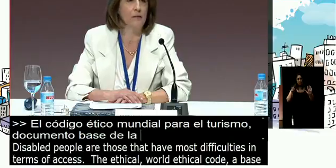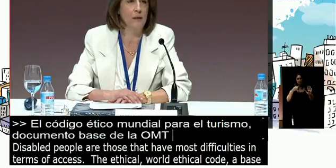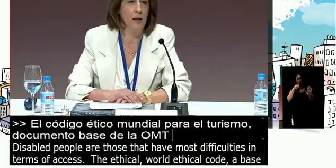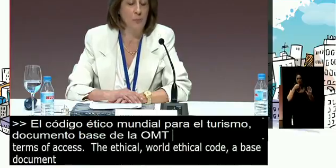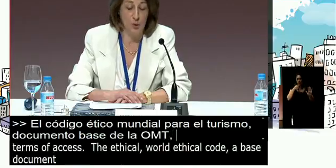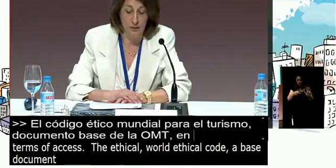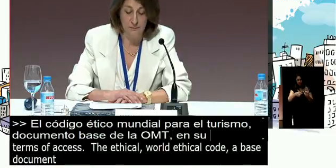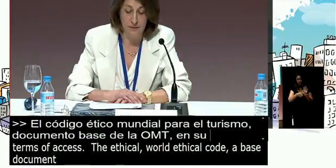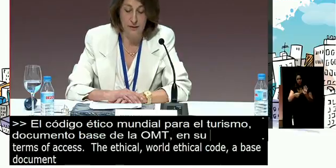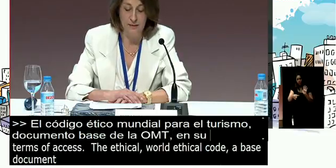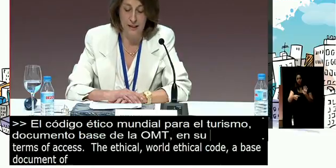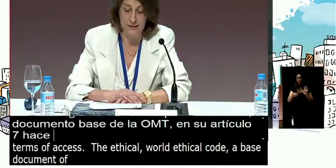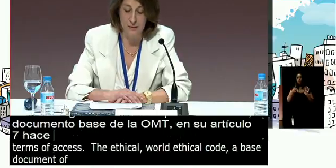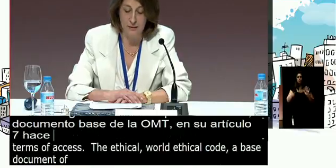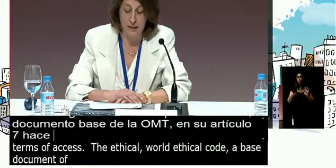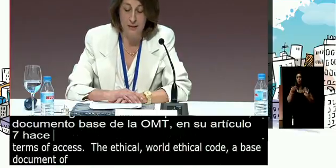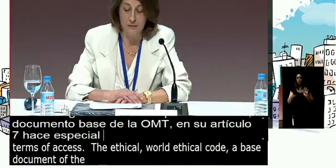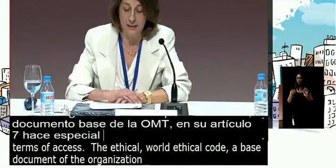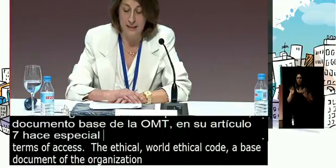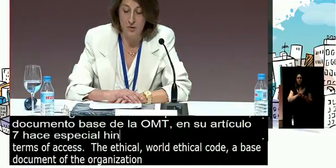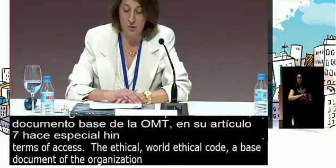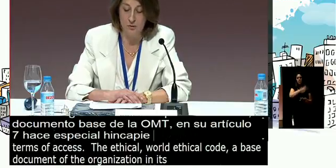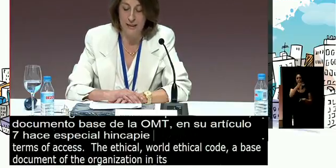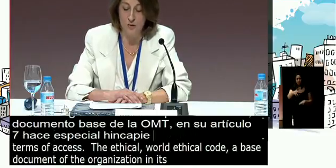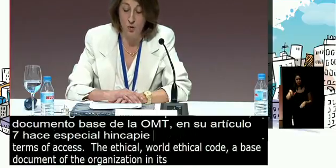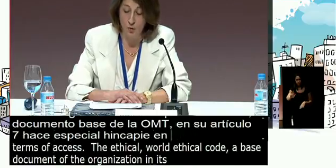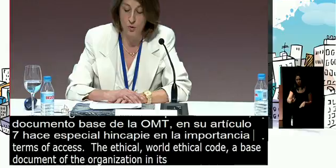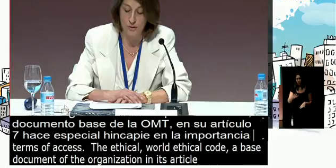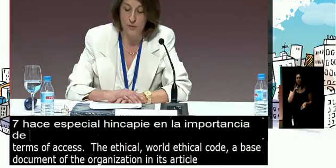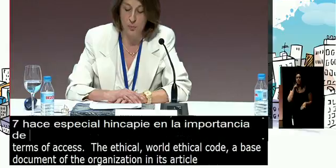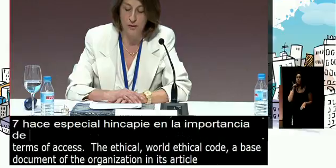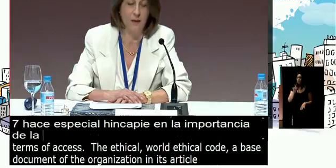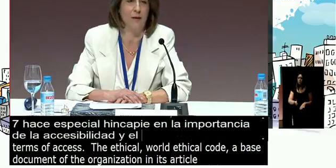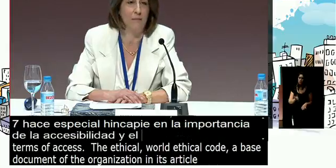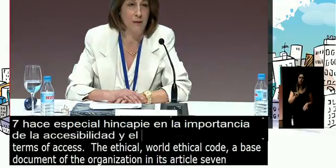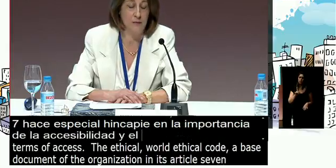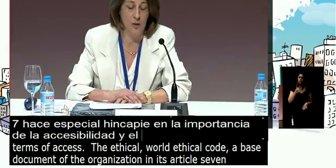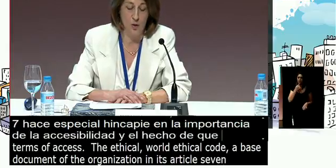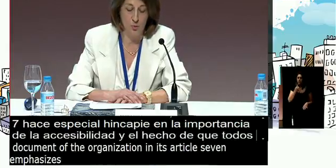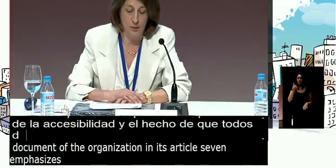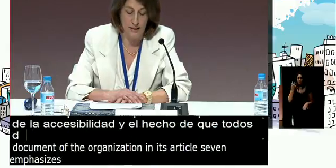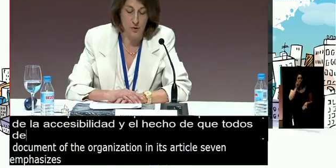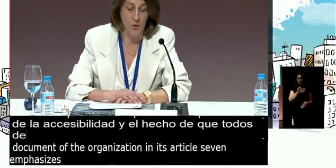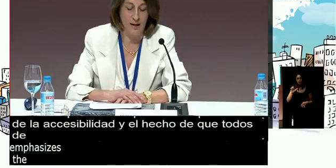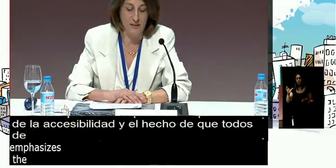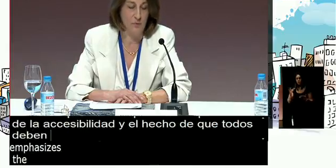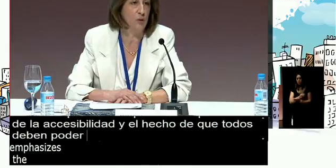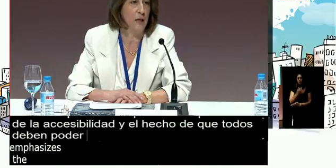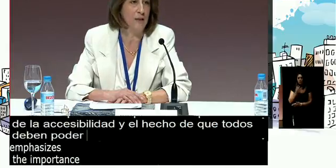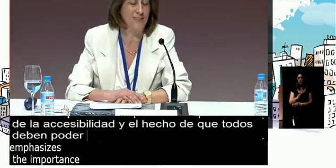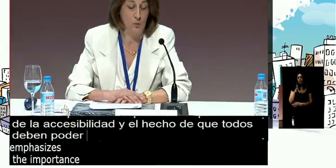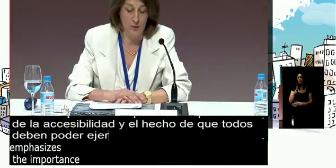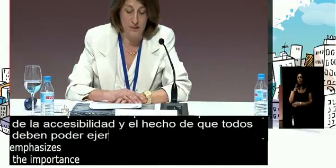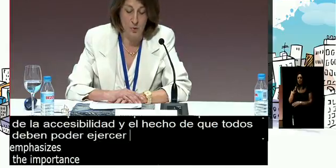7, emphasizes the importance of accessibility and the fact that all must have the